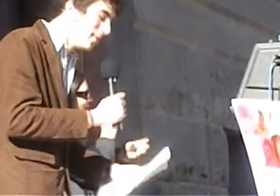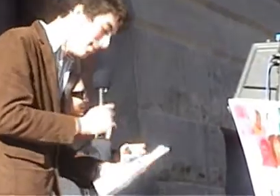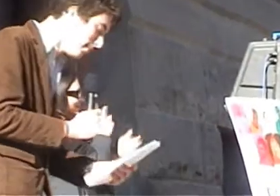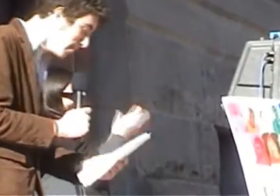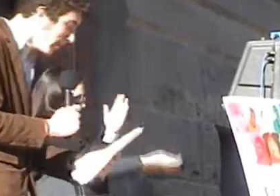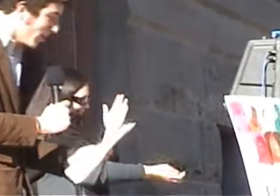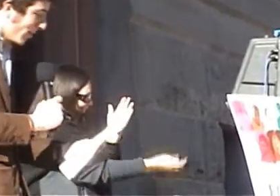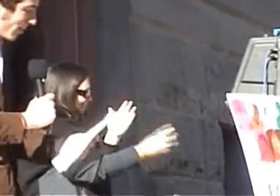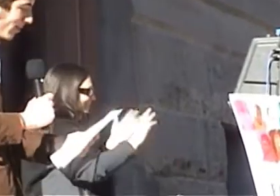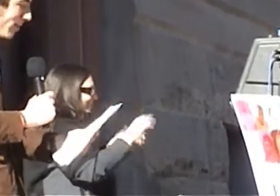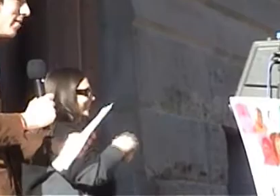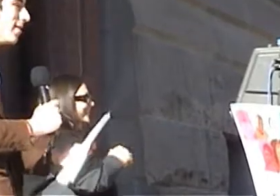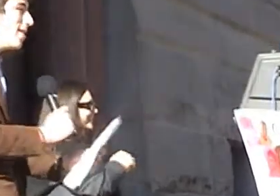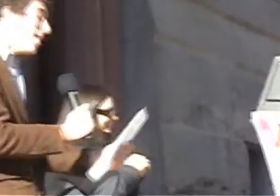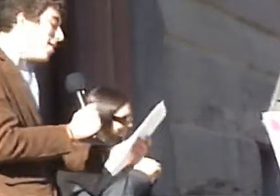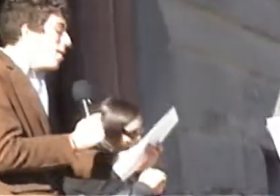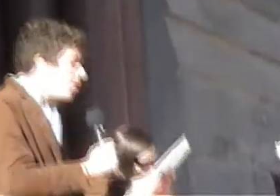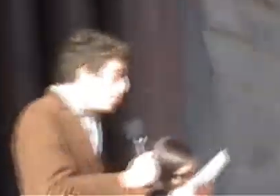combat the sadness.